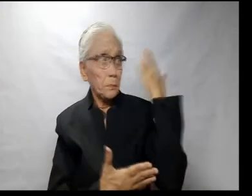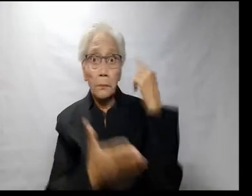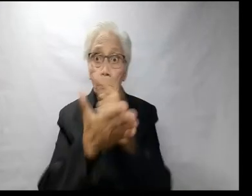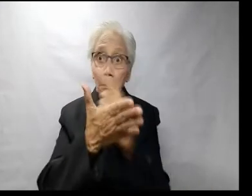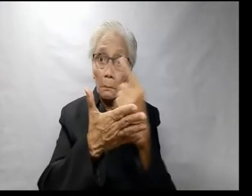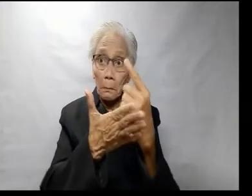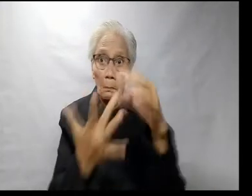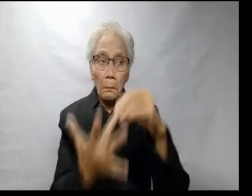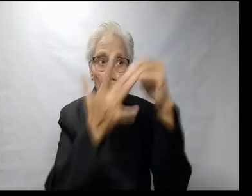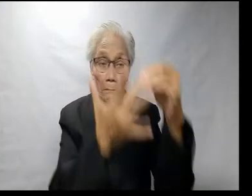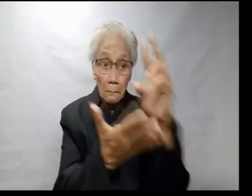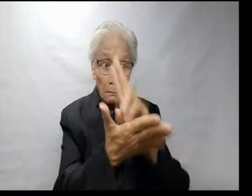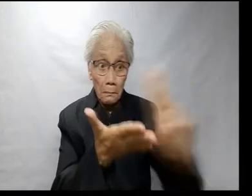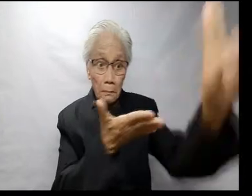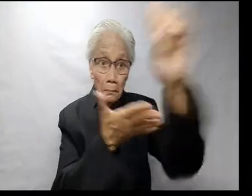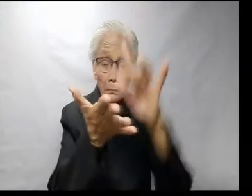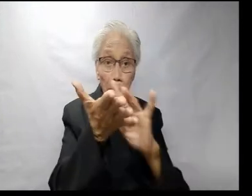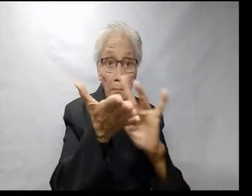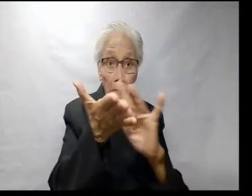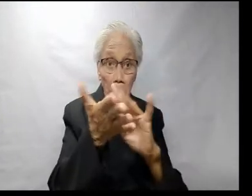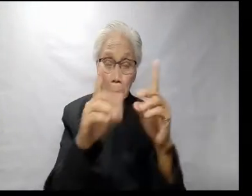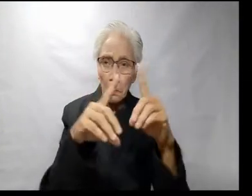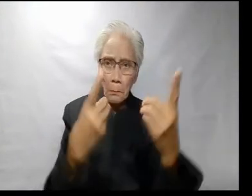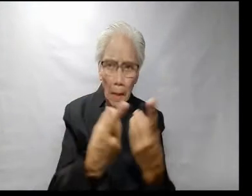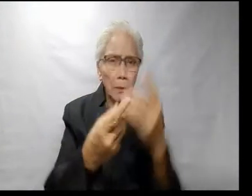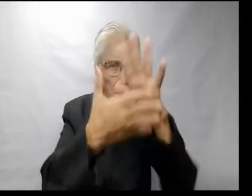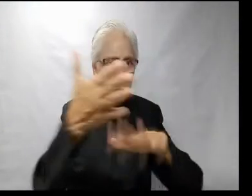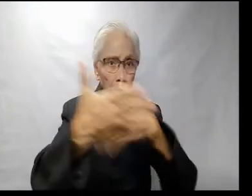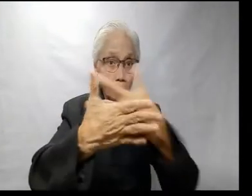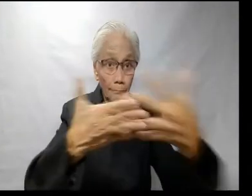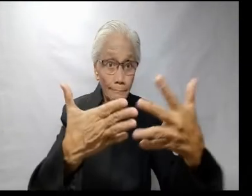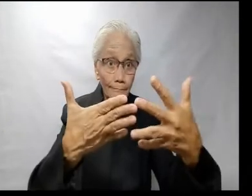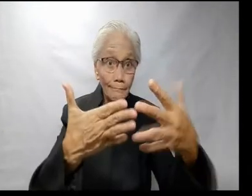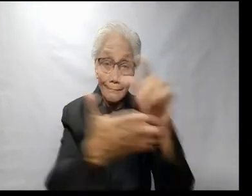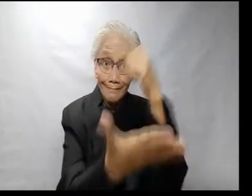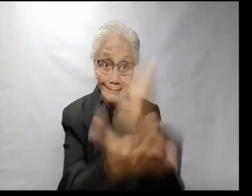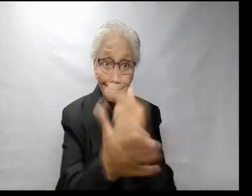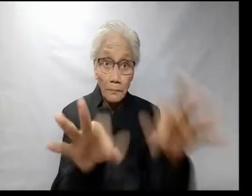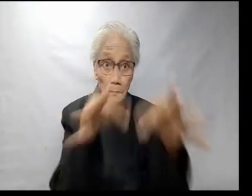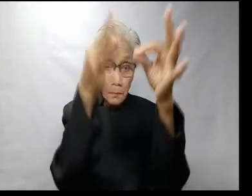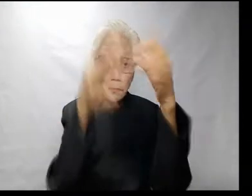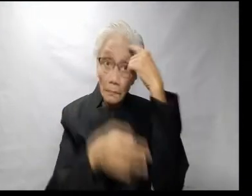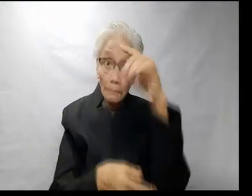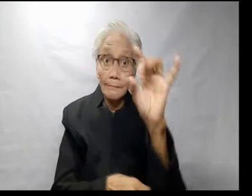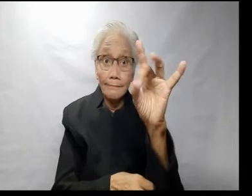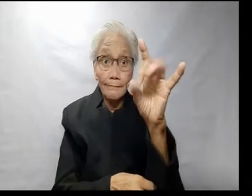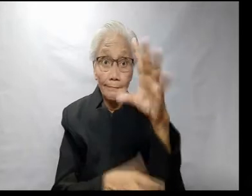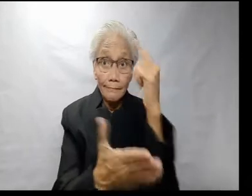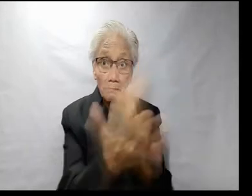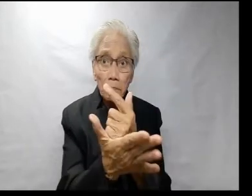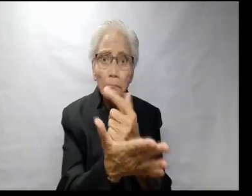Just this week, a particular university's medical department scheduled a baccalaureate mass for 18